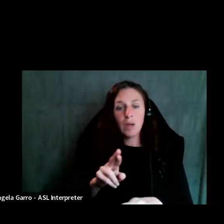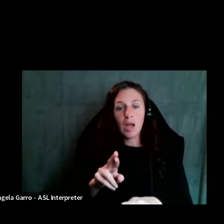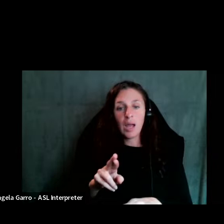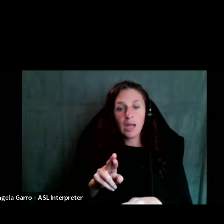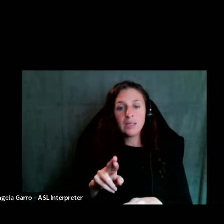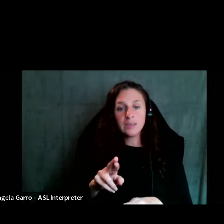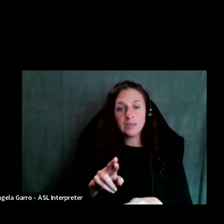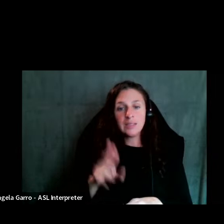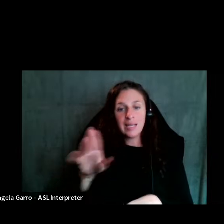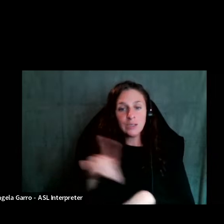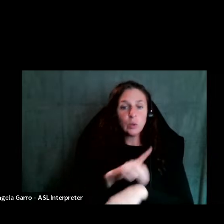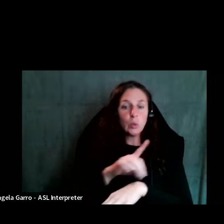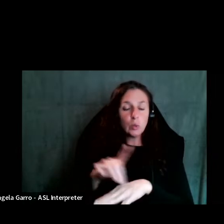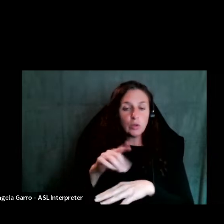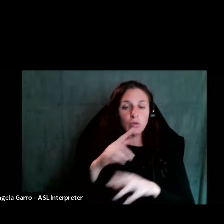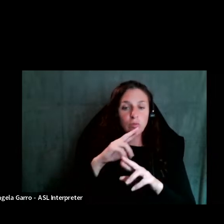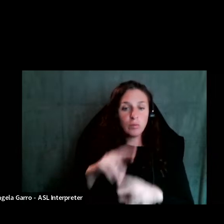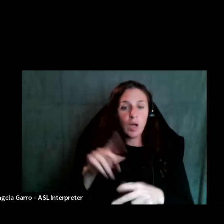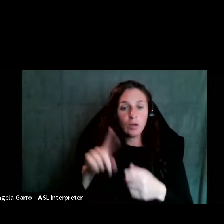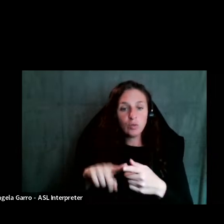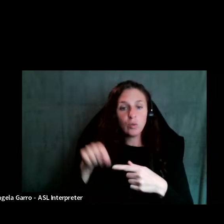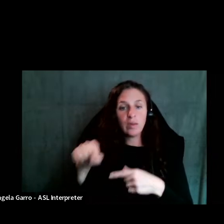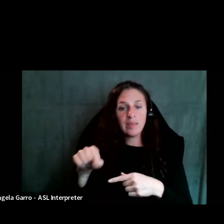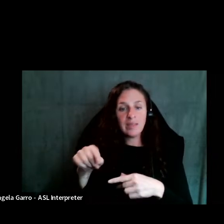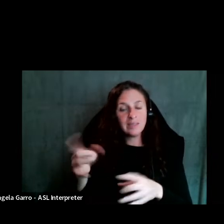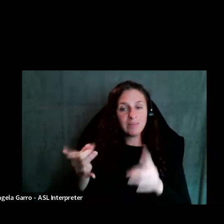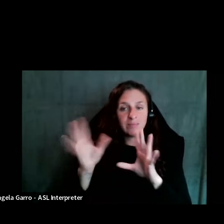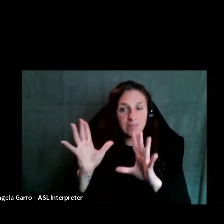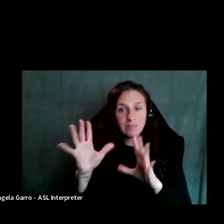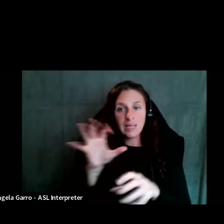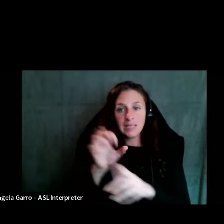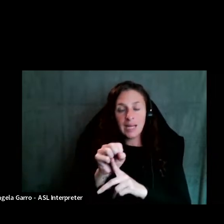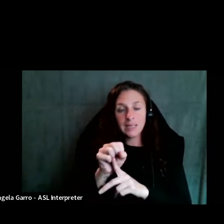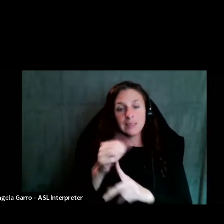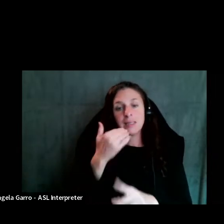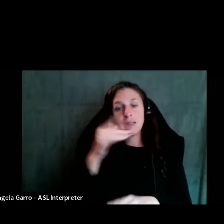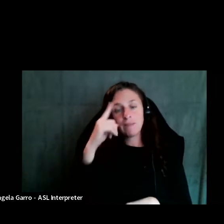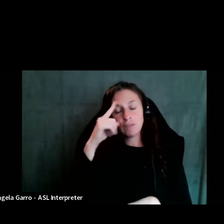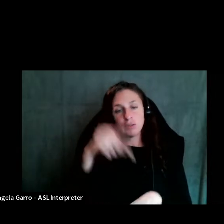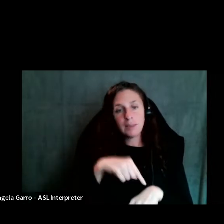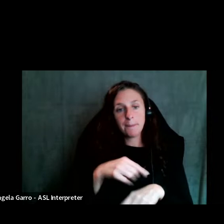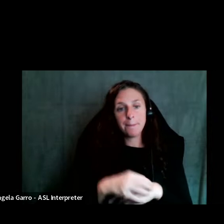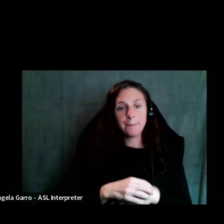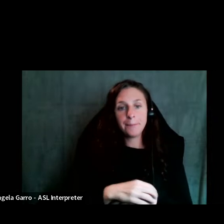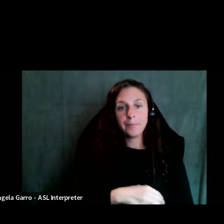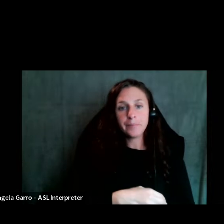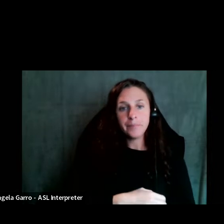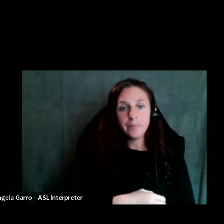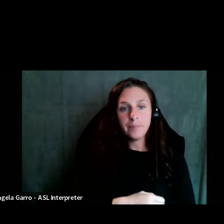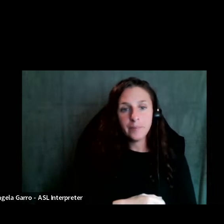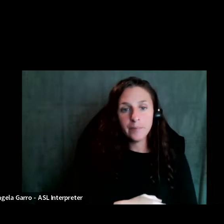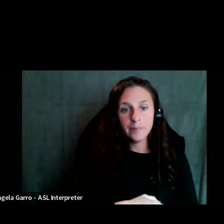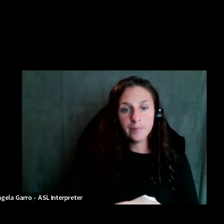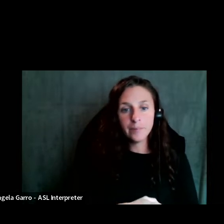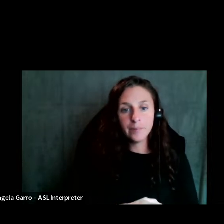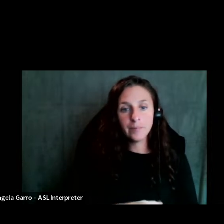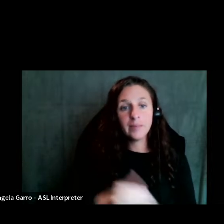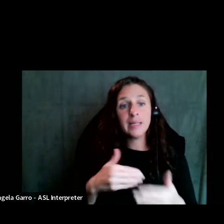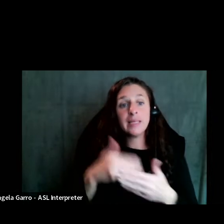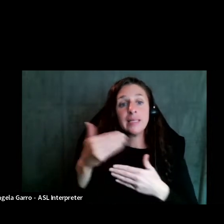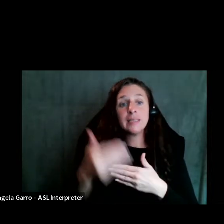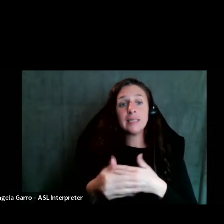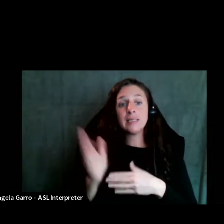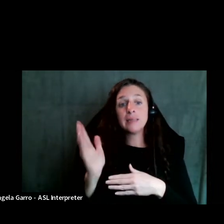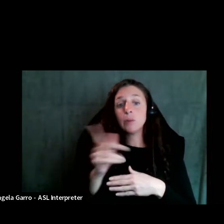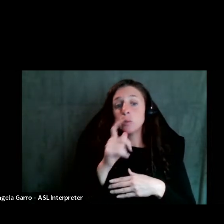has a duty to respond to these vicious attacks. Thank you for your time. Thank you. Okay, the next speaker is going to be